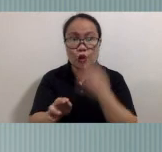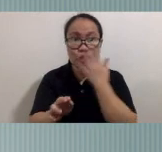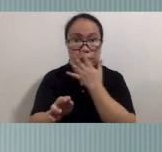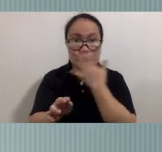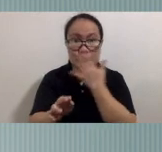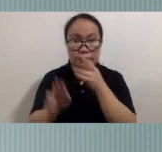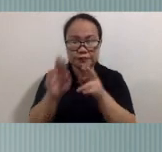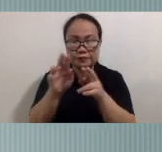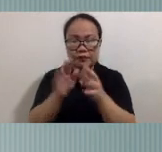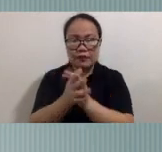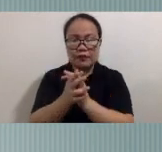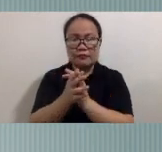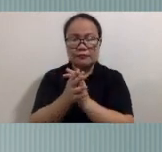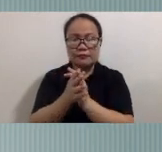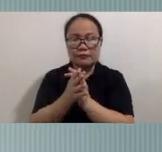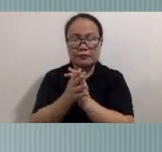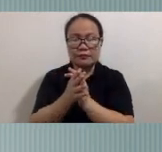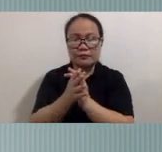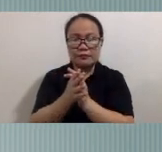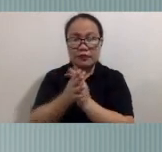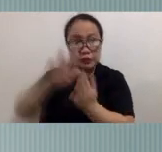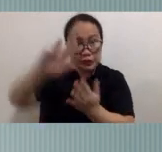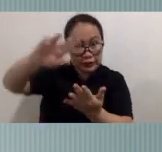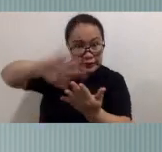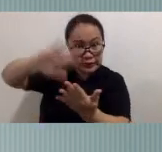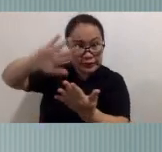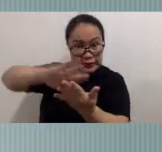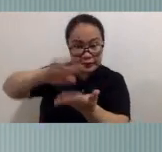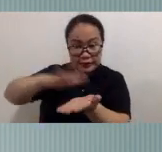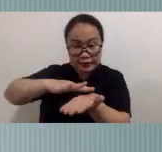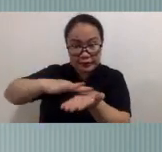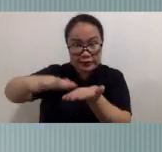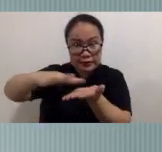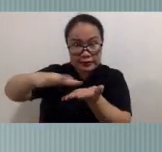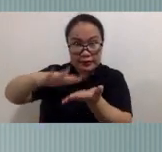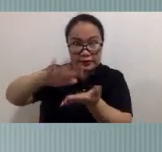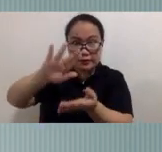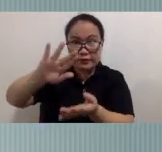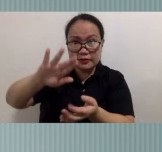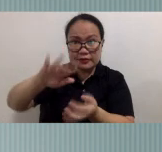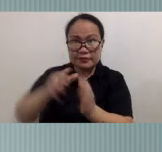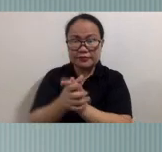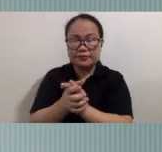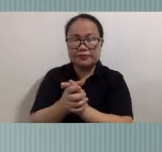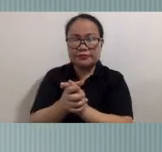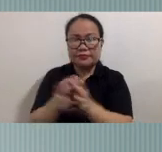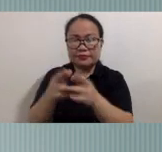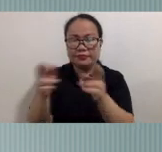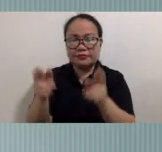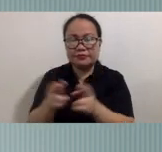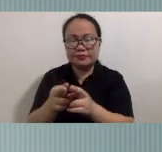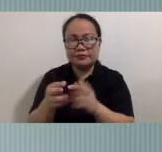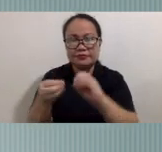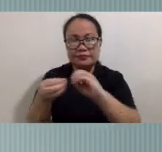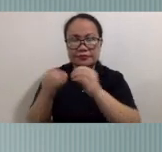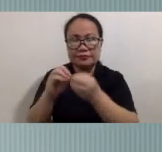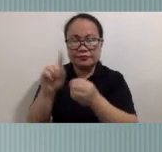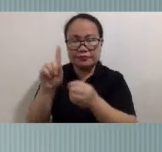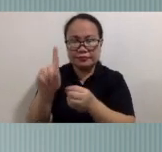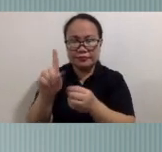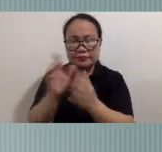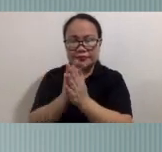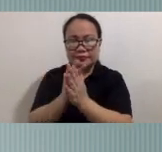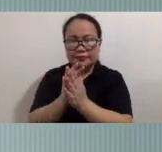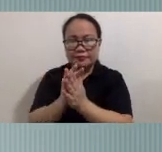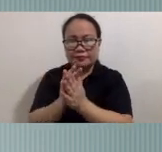na to into set notation para mas madali sa atin mag-solve ng problem. Okay, let's have number 1.